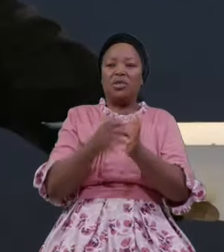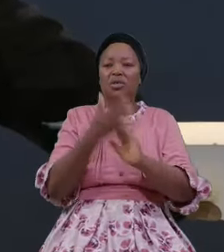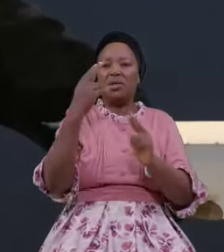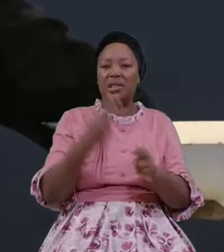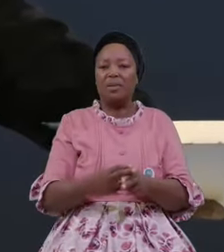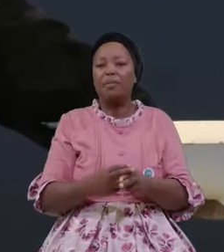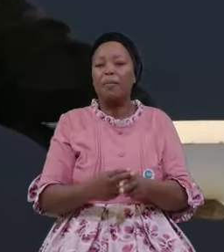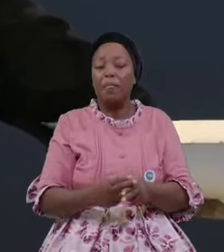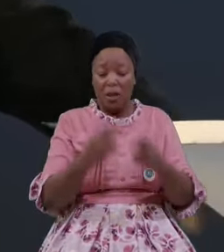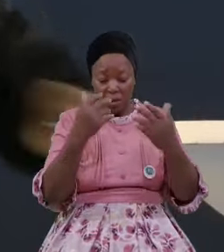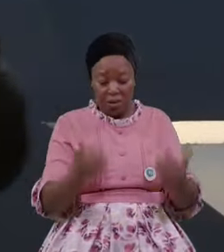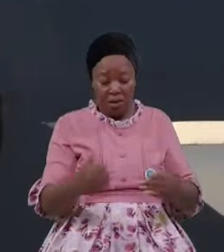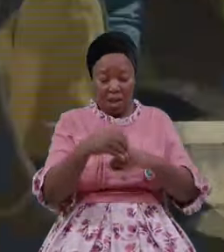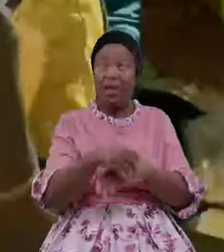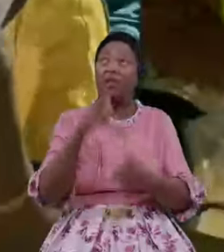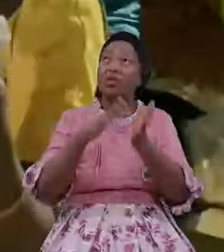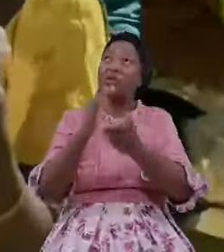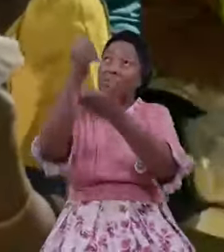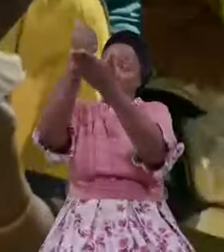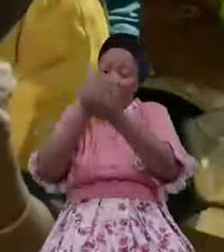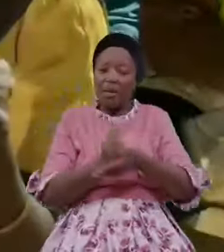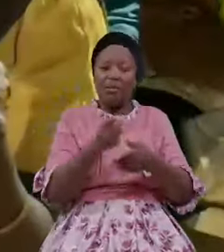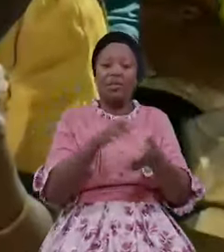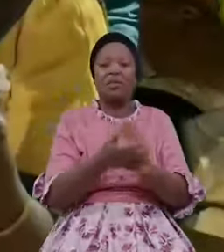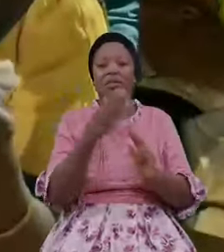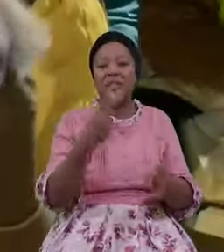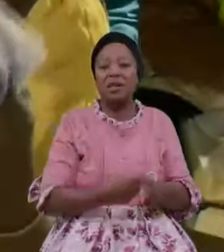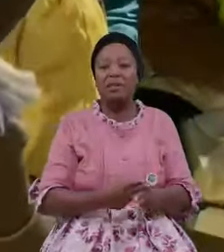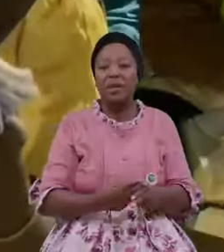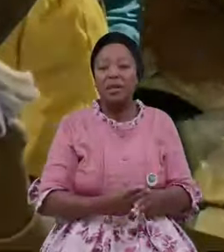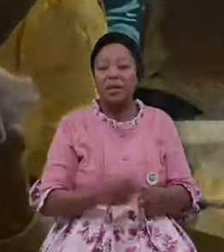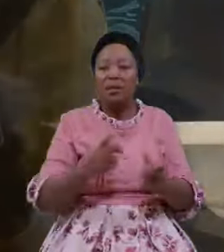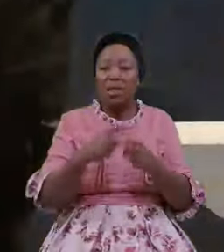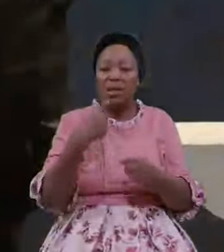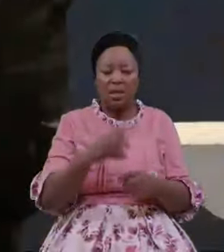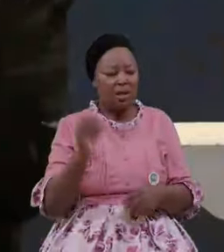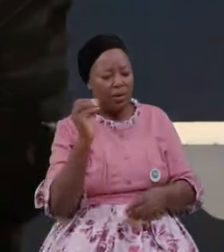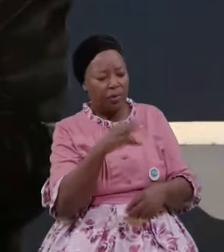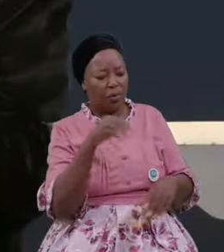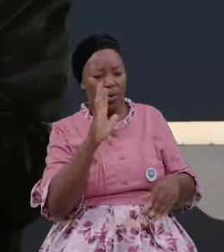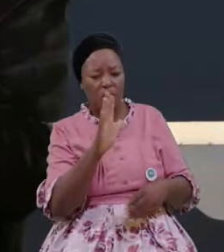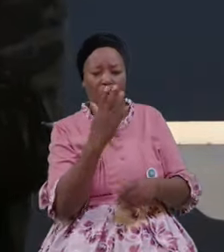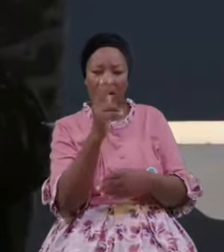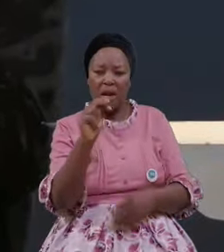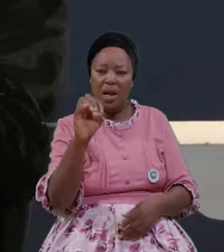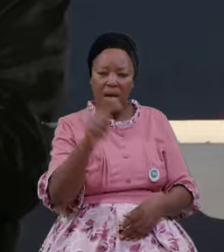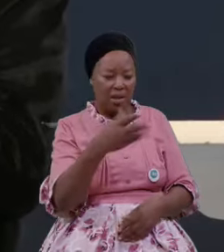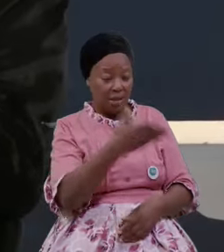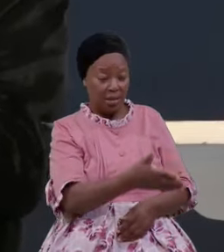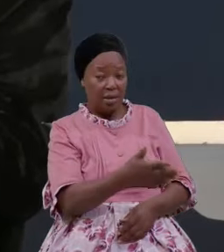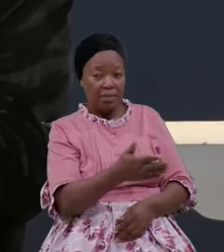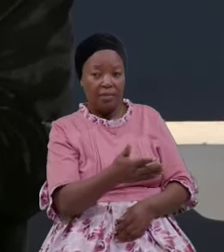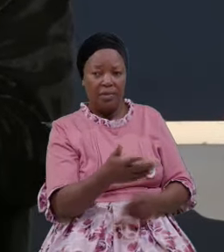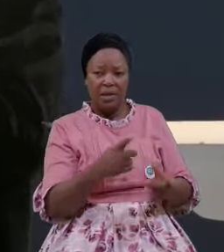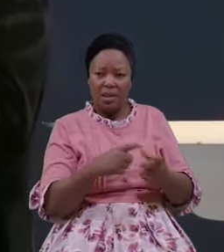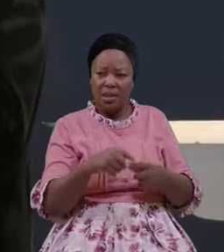Tonight, he will help you. He said, cast your net there. And they didn't argue.